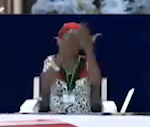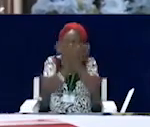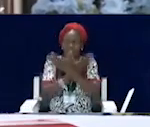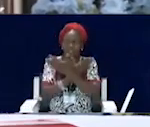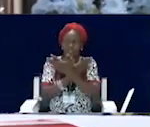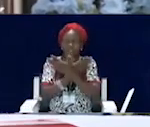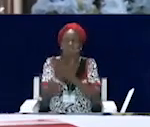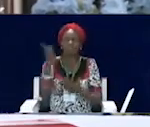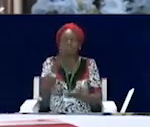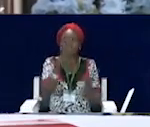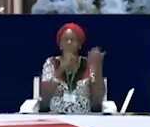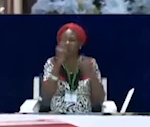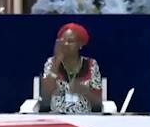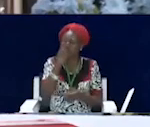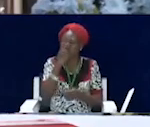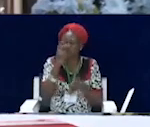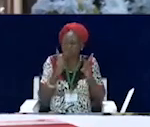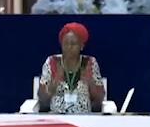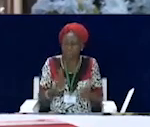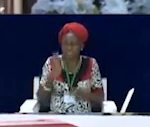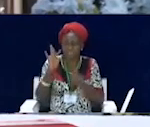You may not be blind physically,